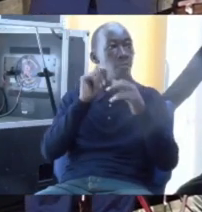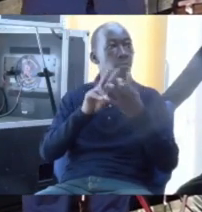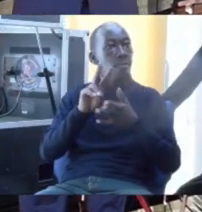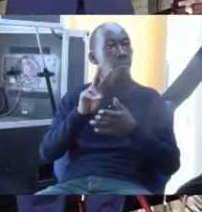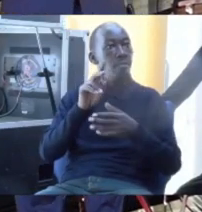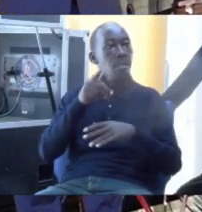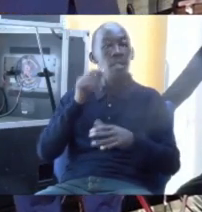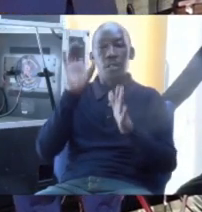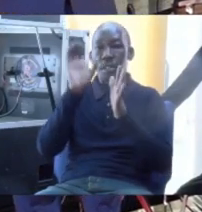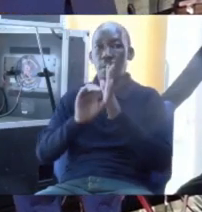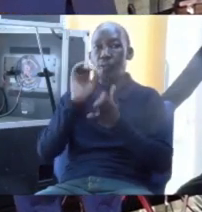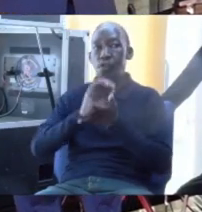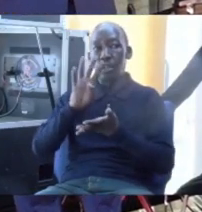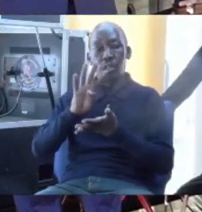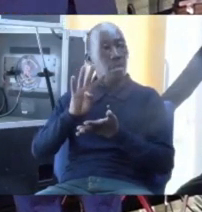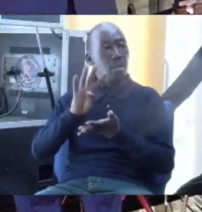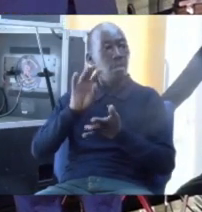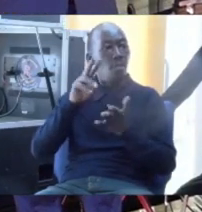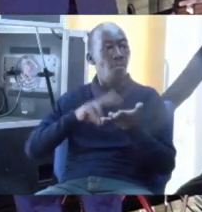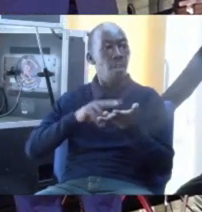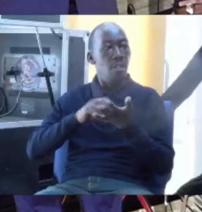Chapter 14, verse 13. Does it come up?